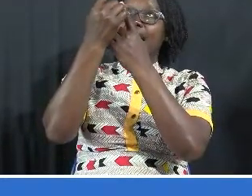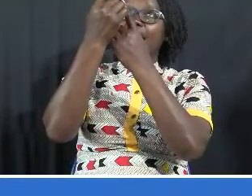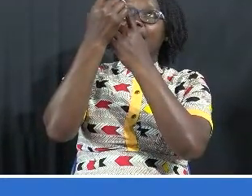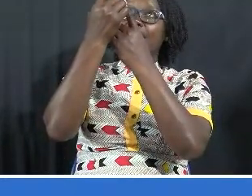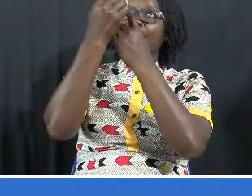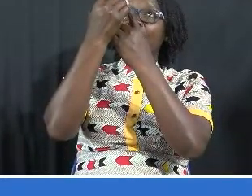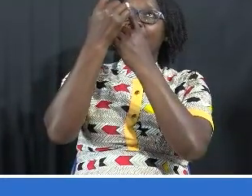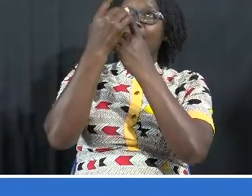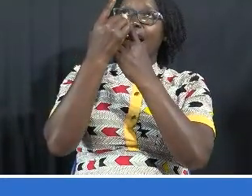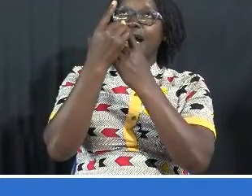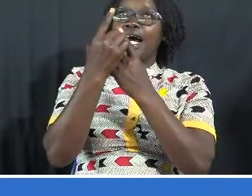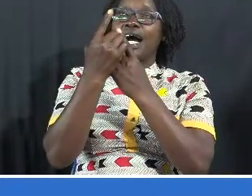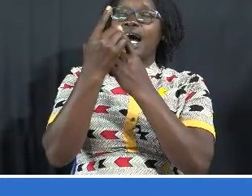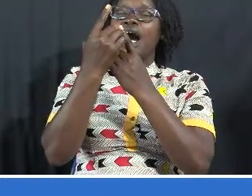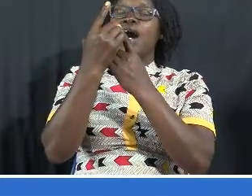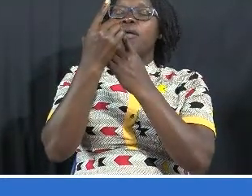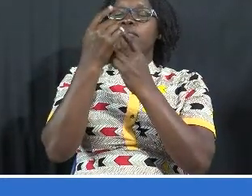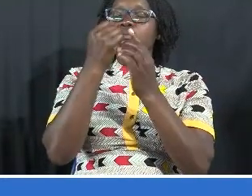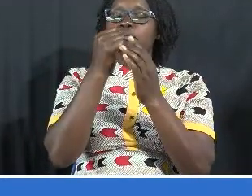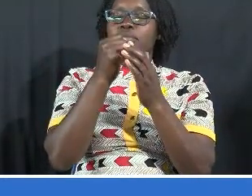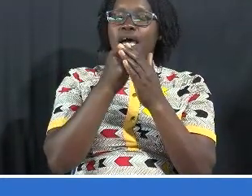yuaja,